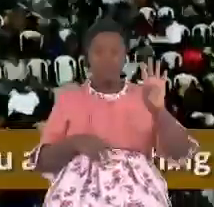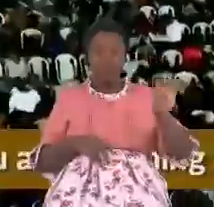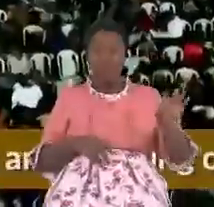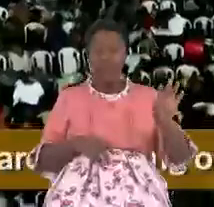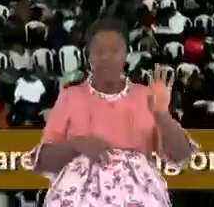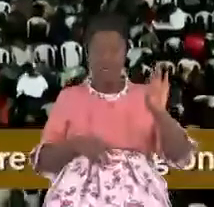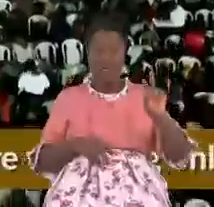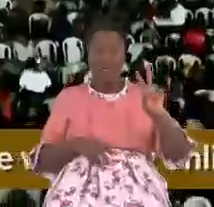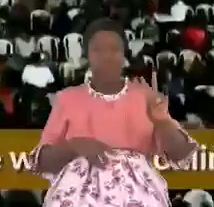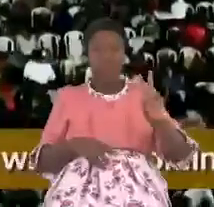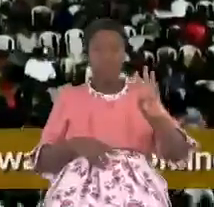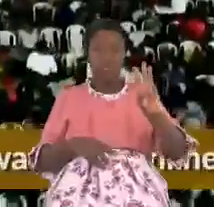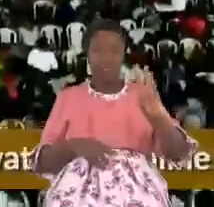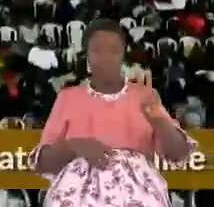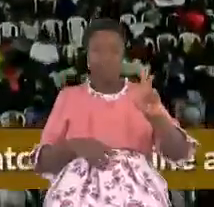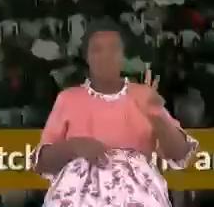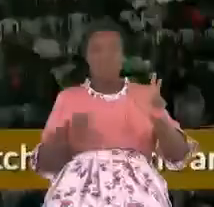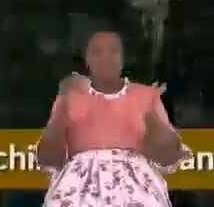+234 91 54 44 92 63. I take it again.